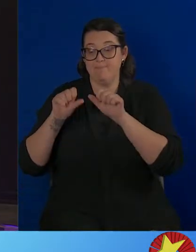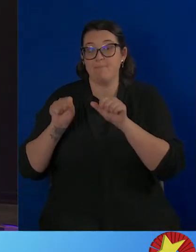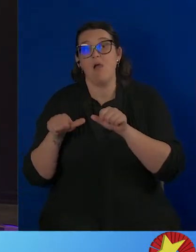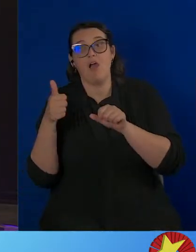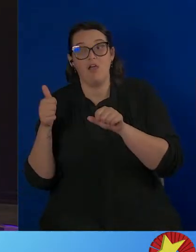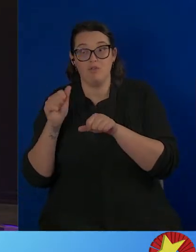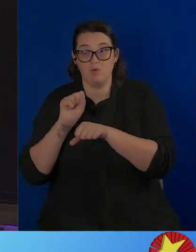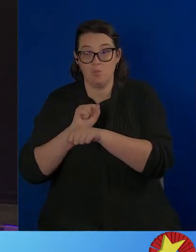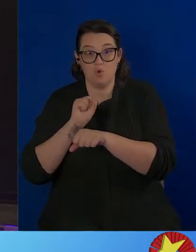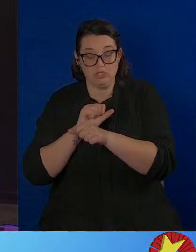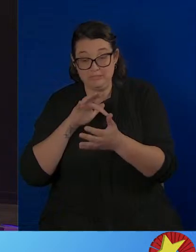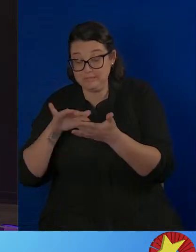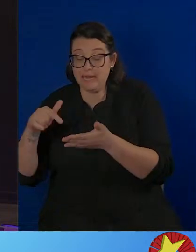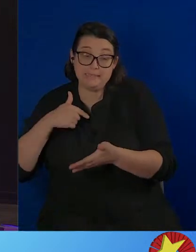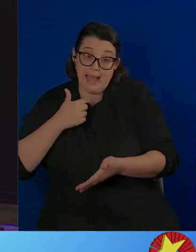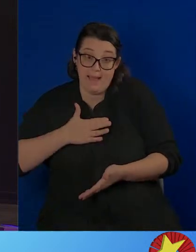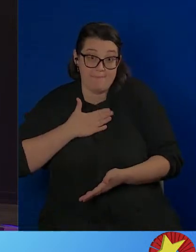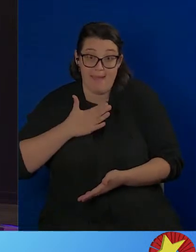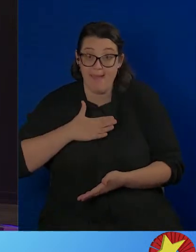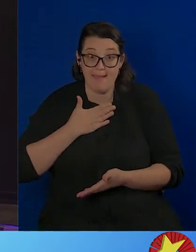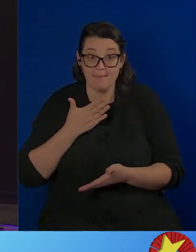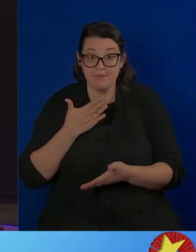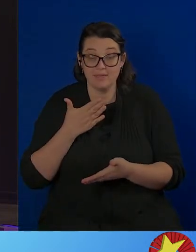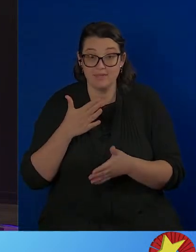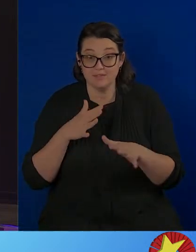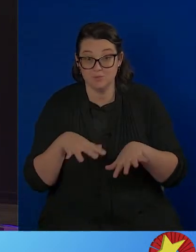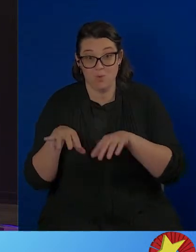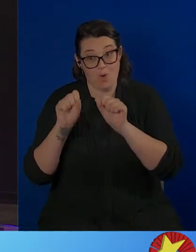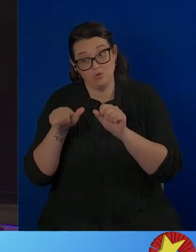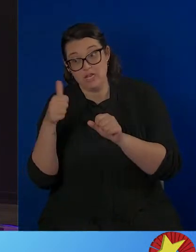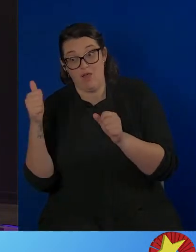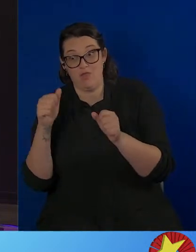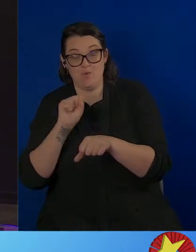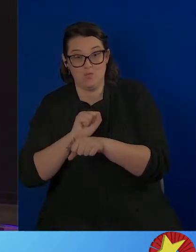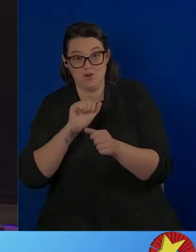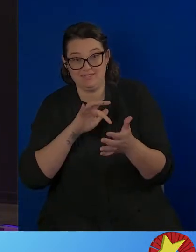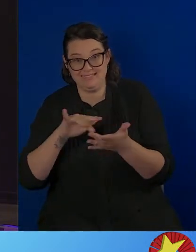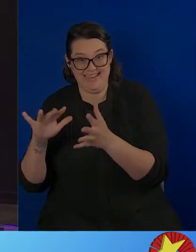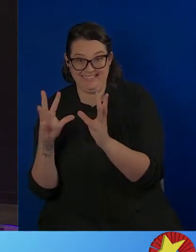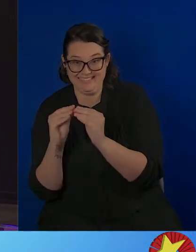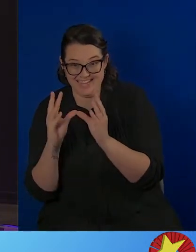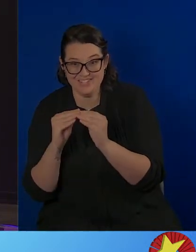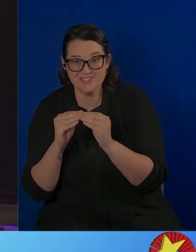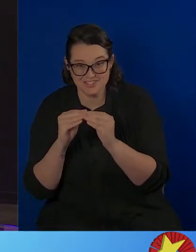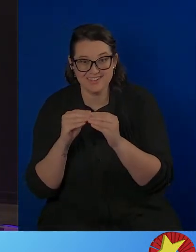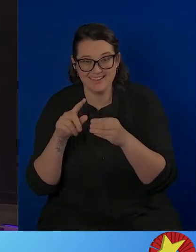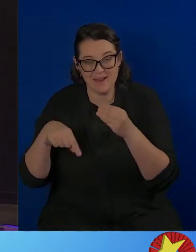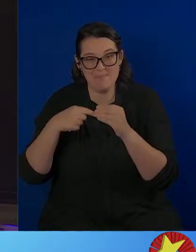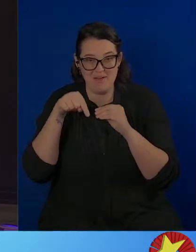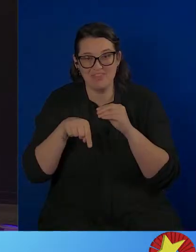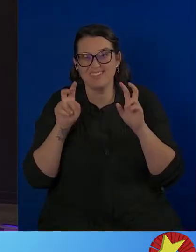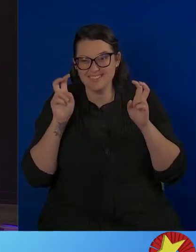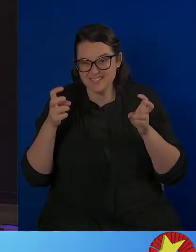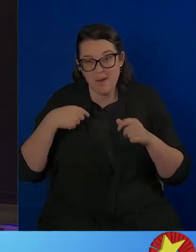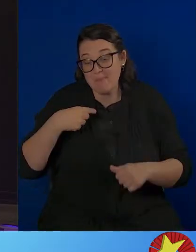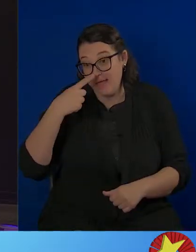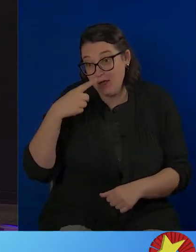on the board to do another work study session to discuss this in depth